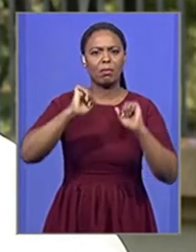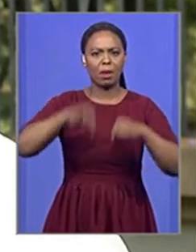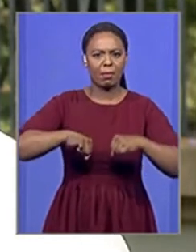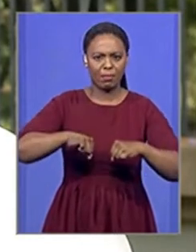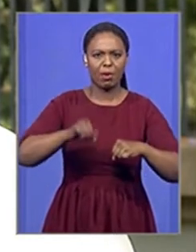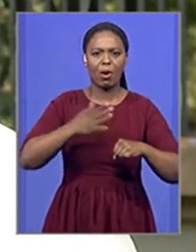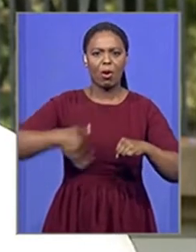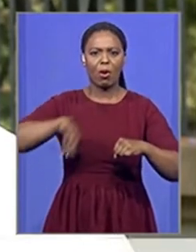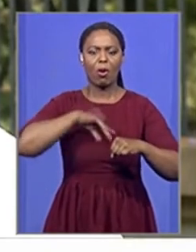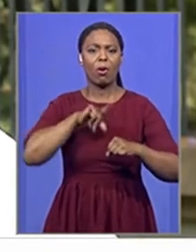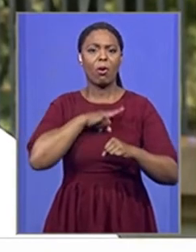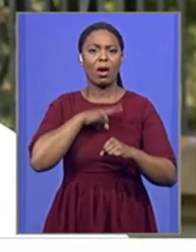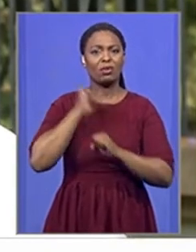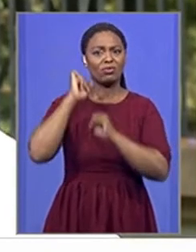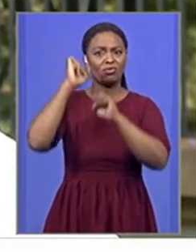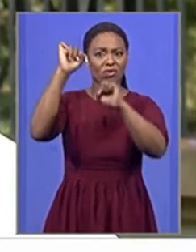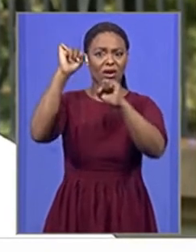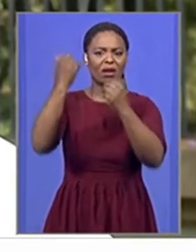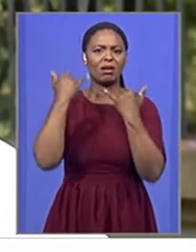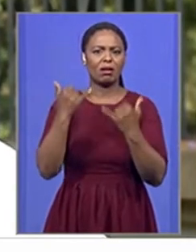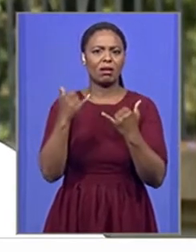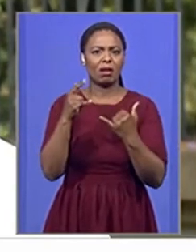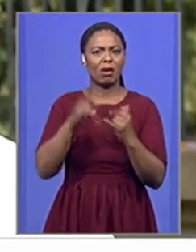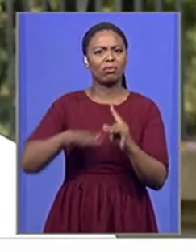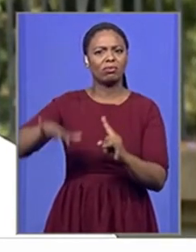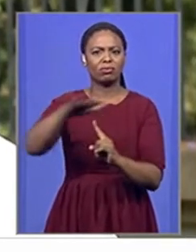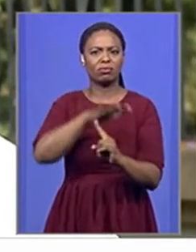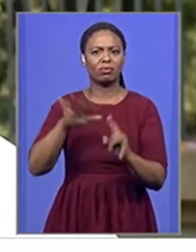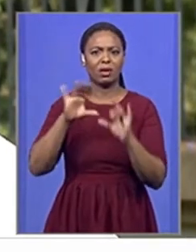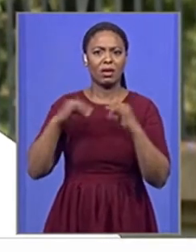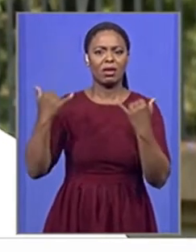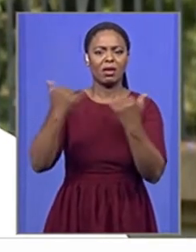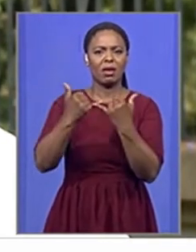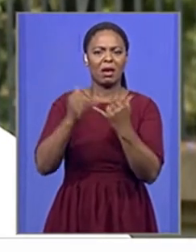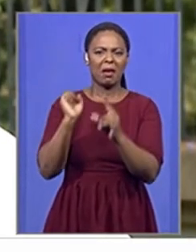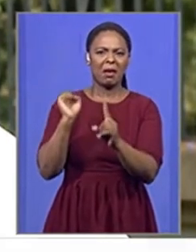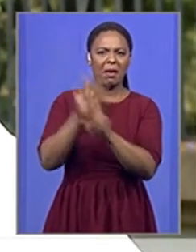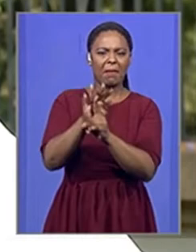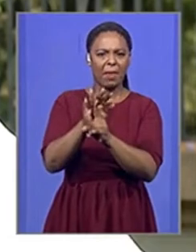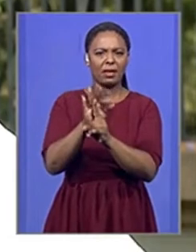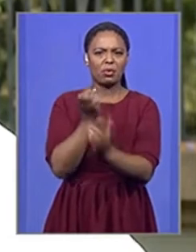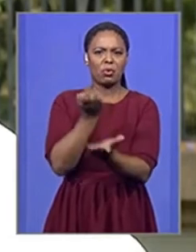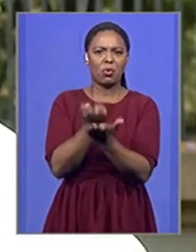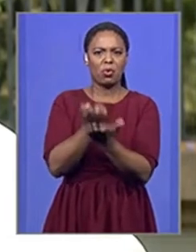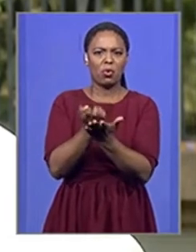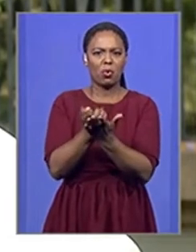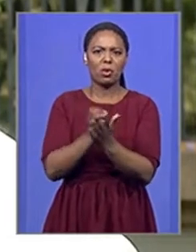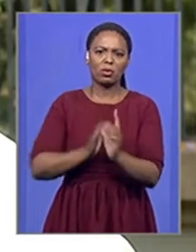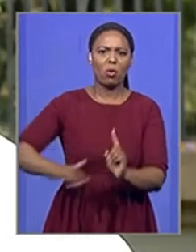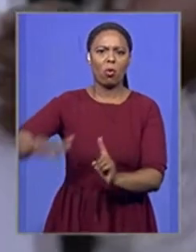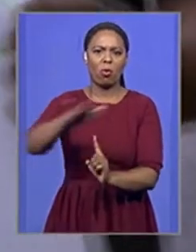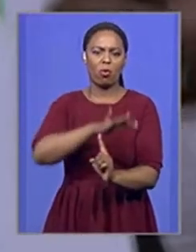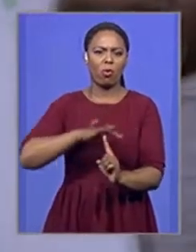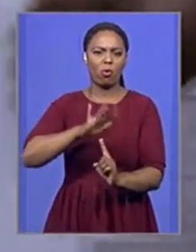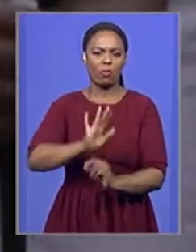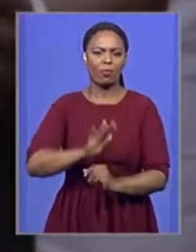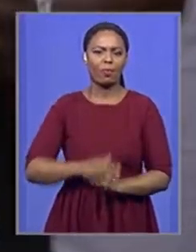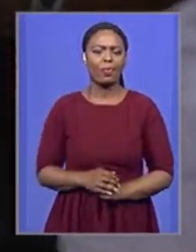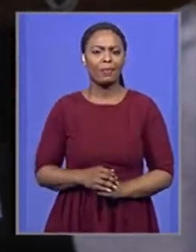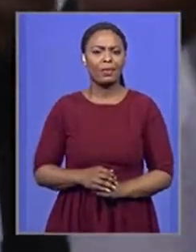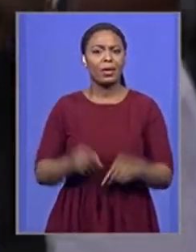because a strike in this particular sector has a huge impact on the economy as a whole